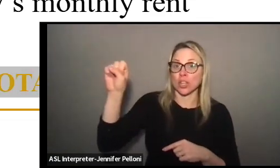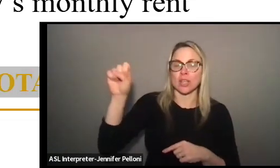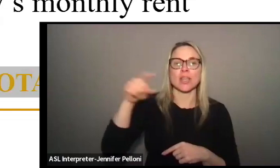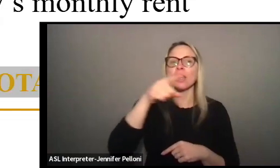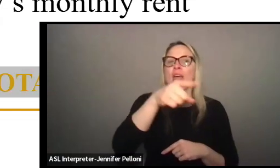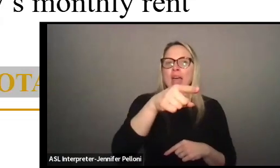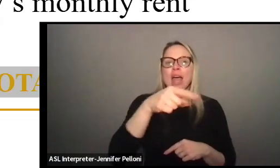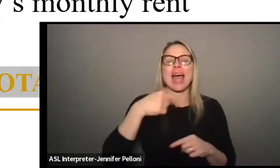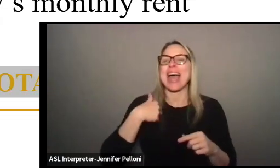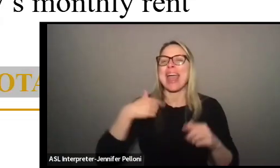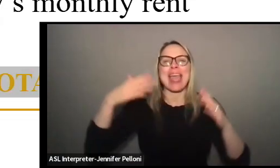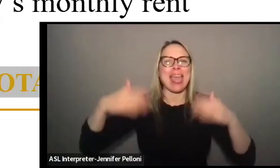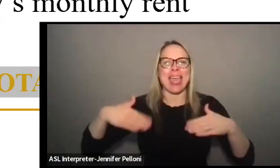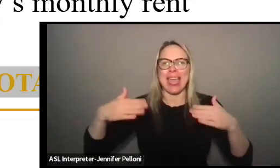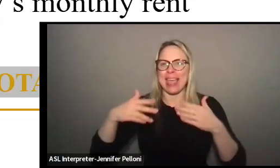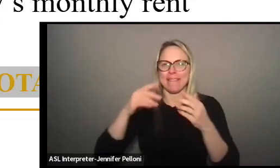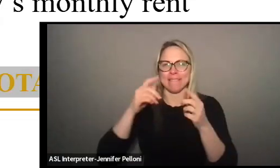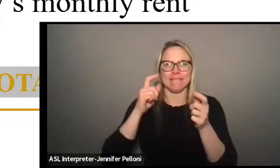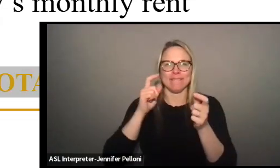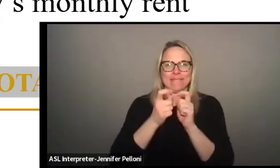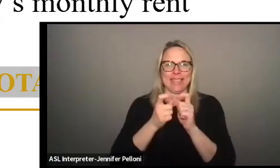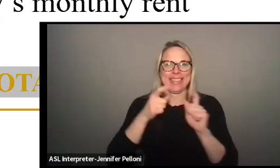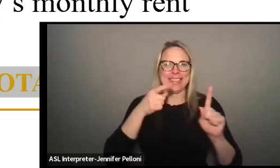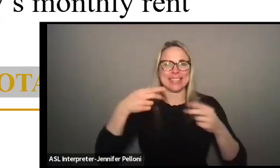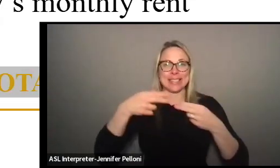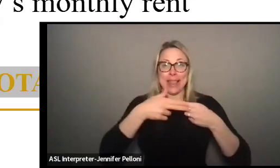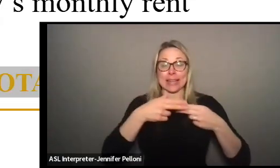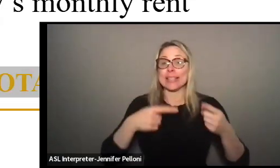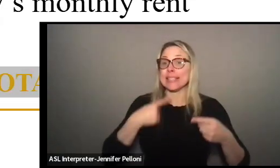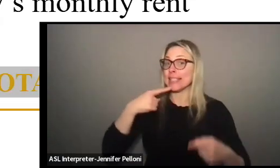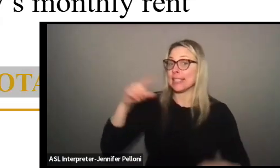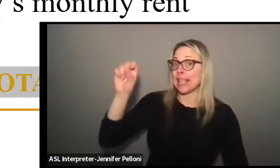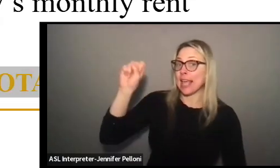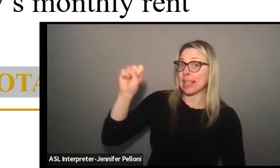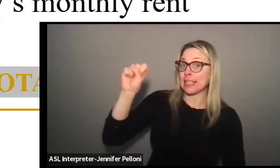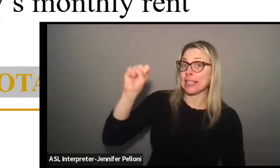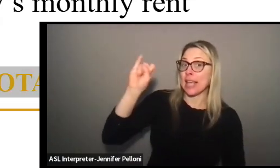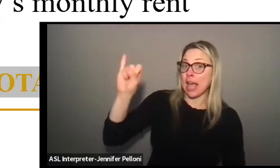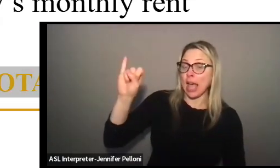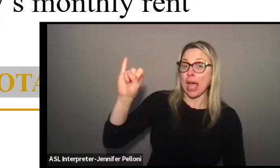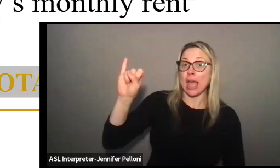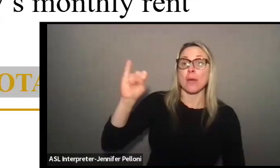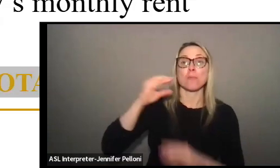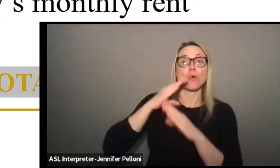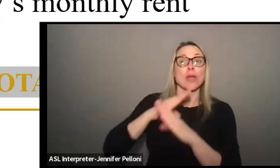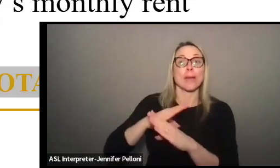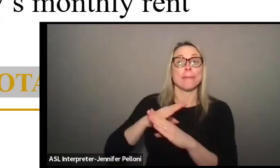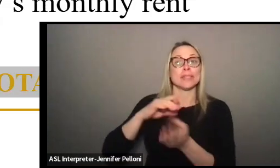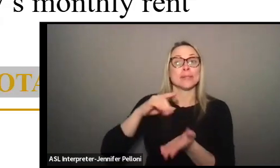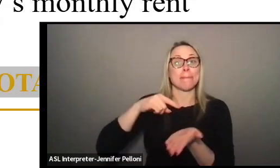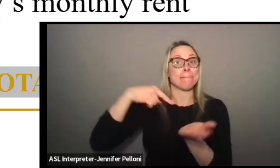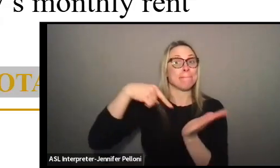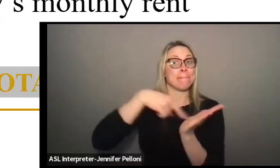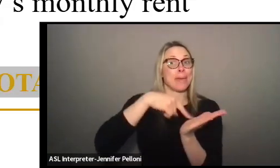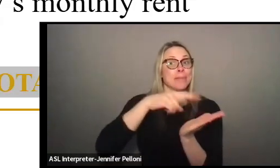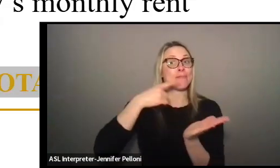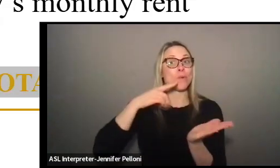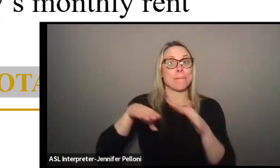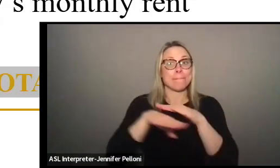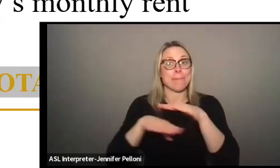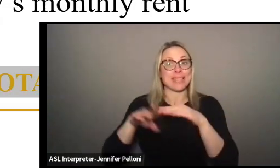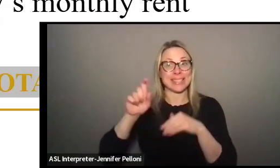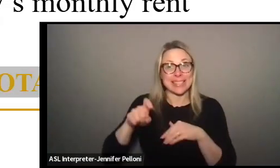this slide, I apologize, because it says SSI prohibits payments for basic needs, housing and